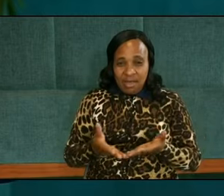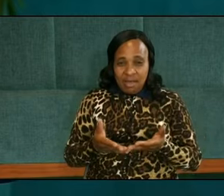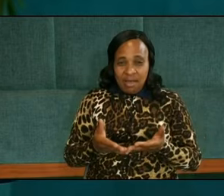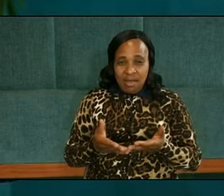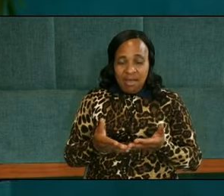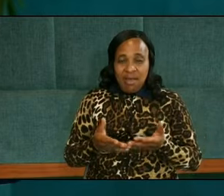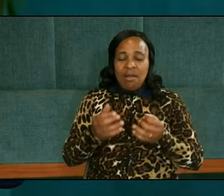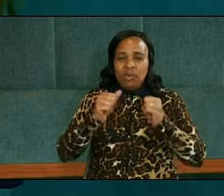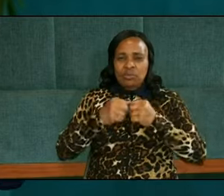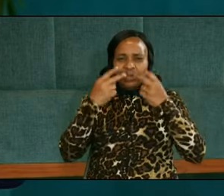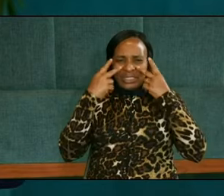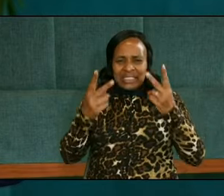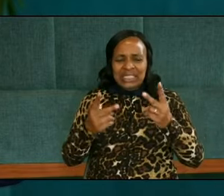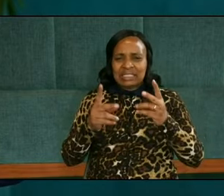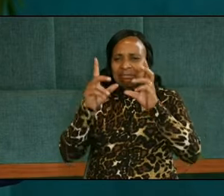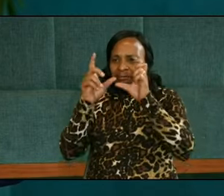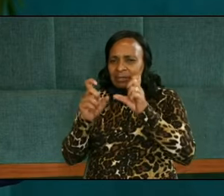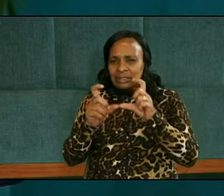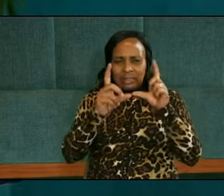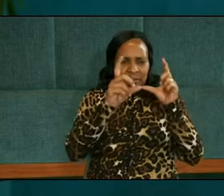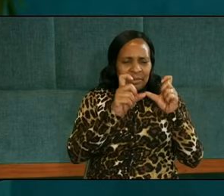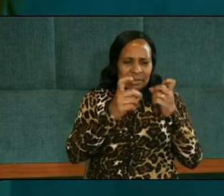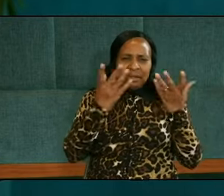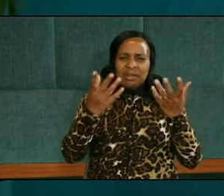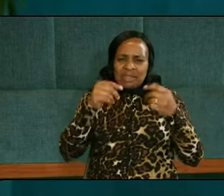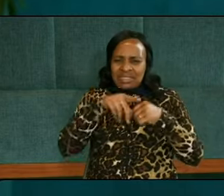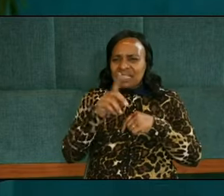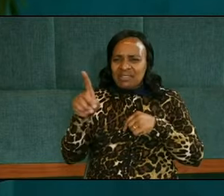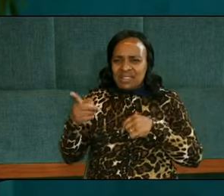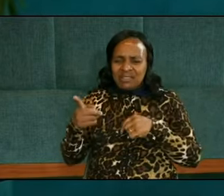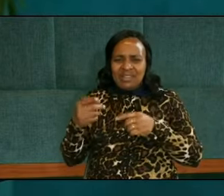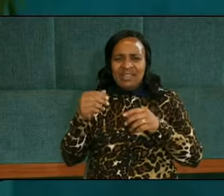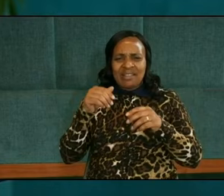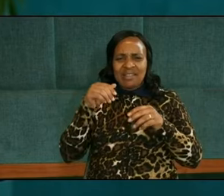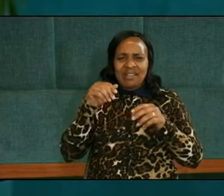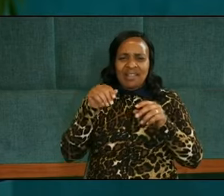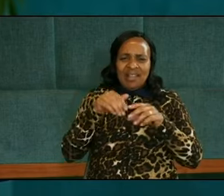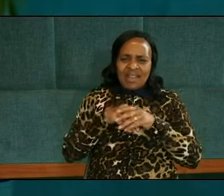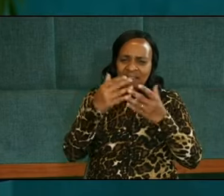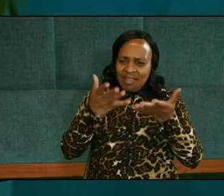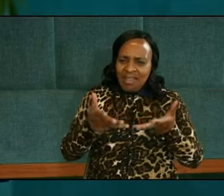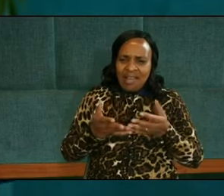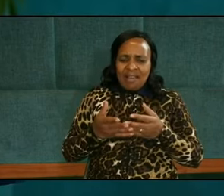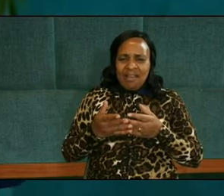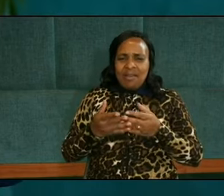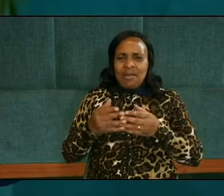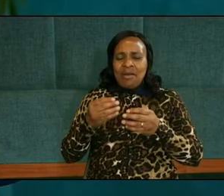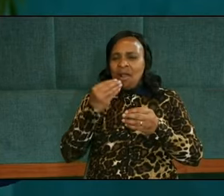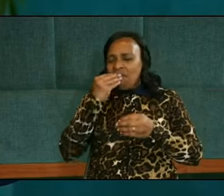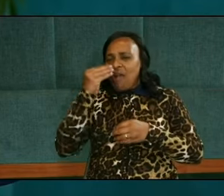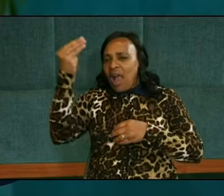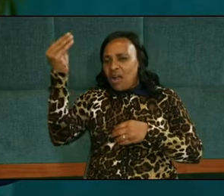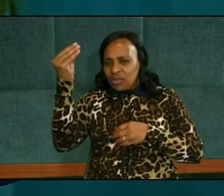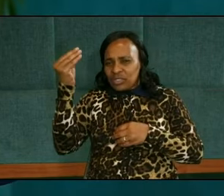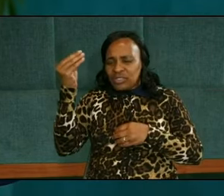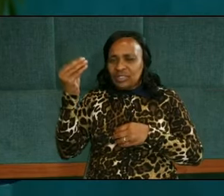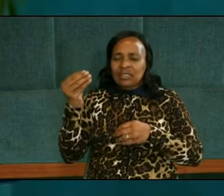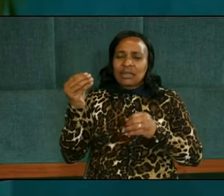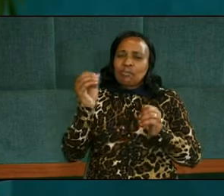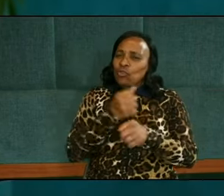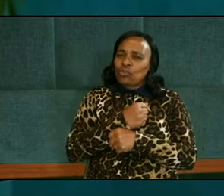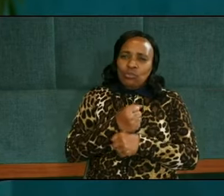there were people in the crowd picturing themselves on the podium, right? Rehearsing their vows even though they don't have a ring